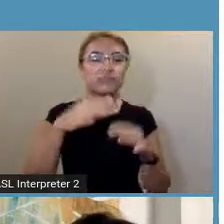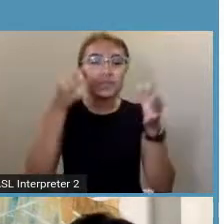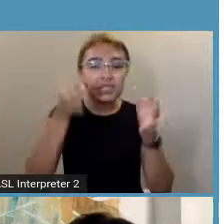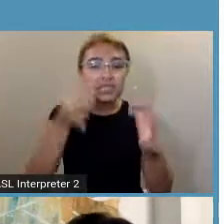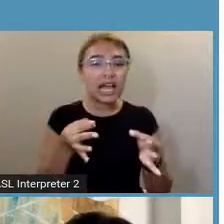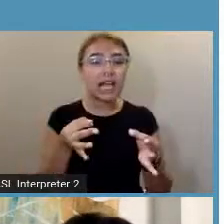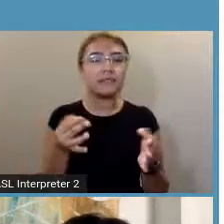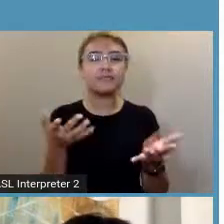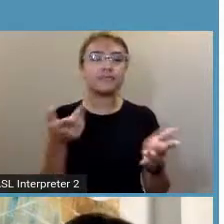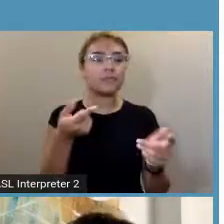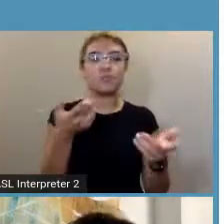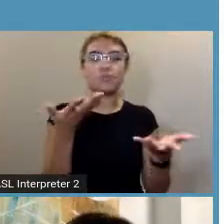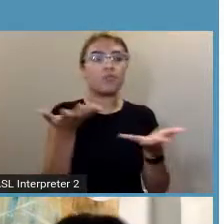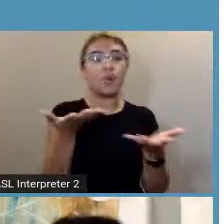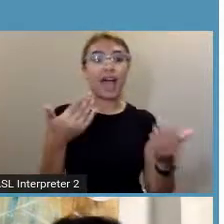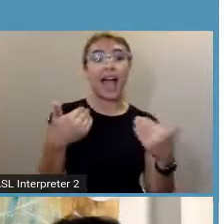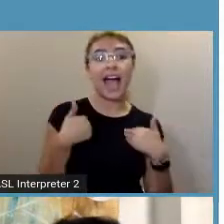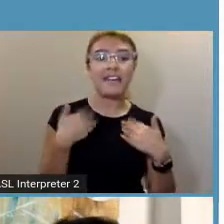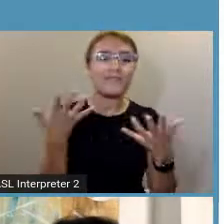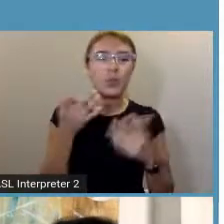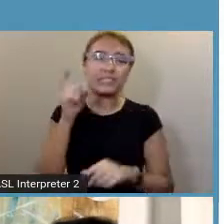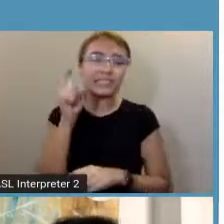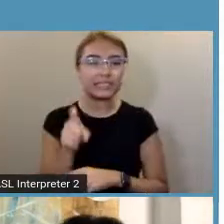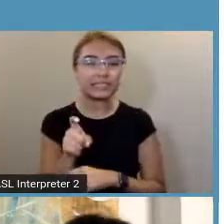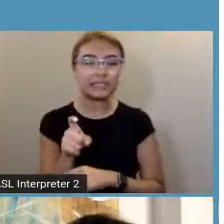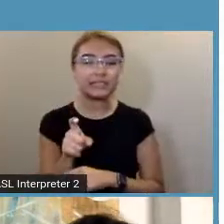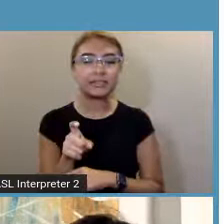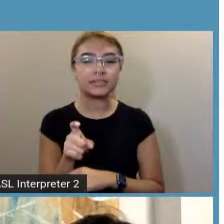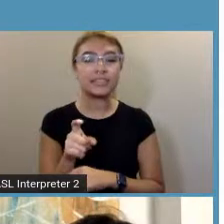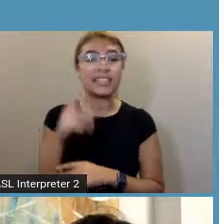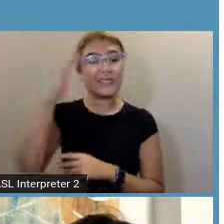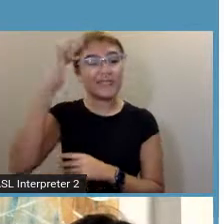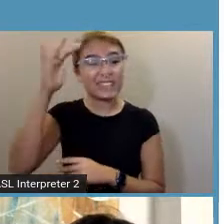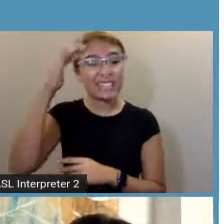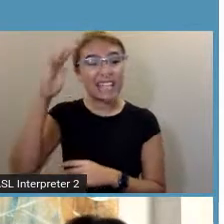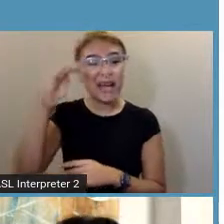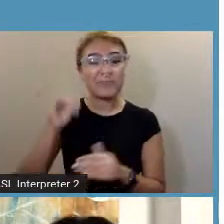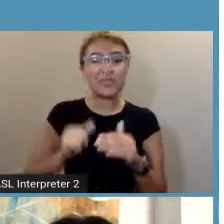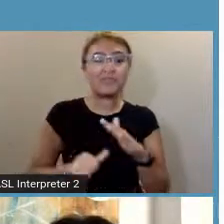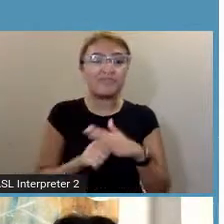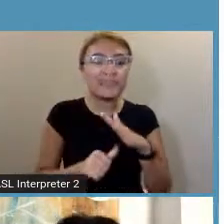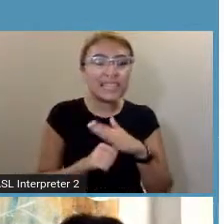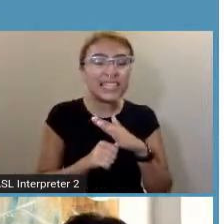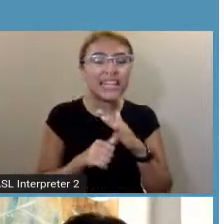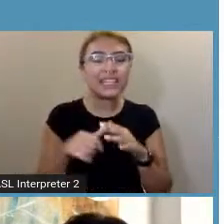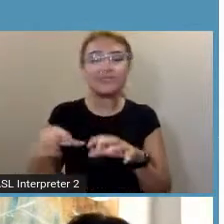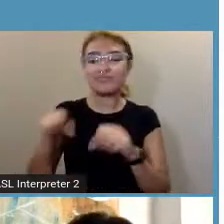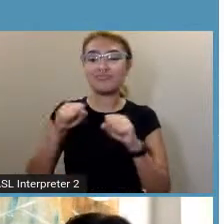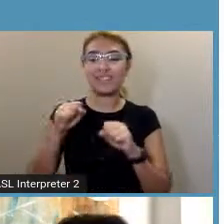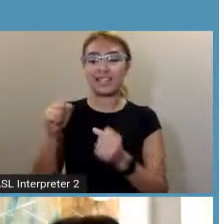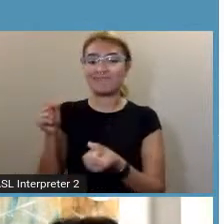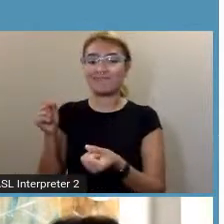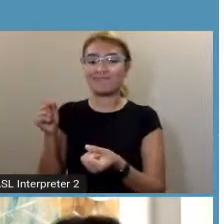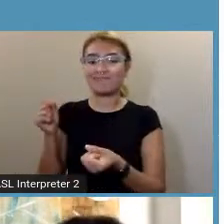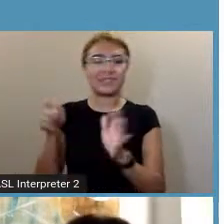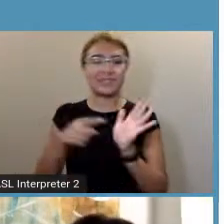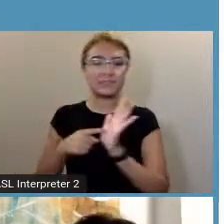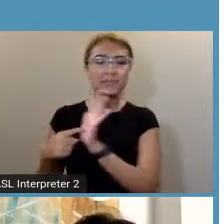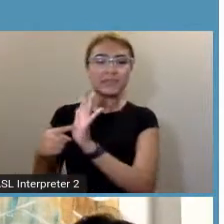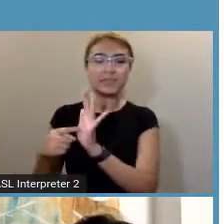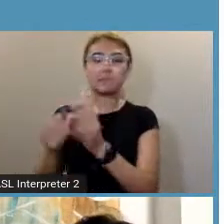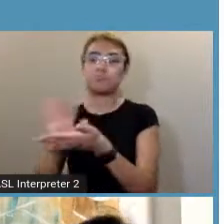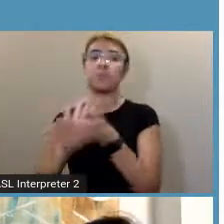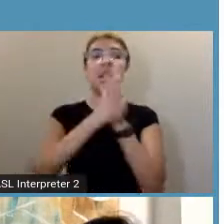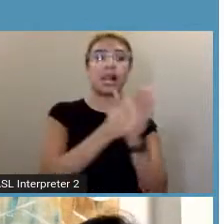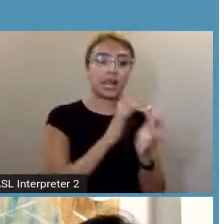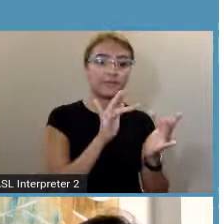you have? What do you need, basically? Then the philosophical implications of taking exhibitions into the virtual space. And